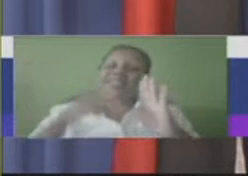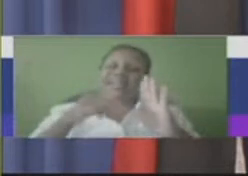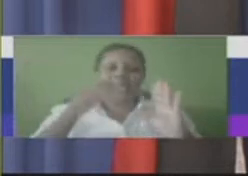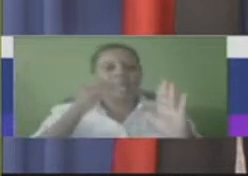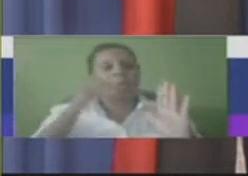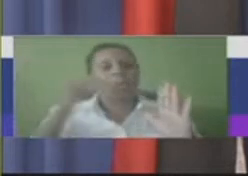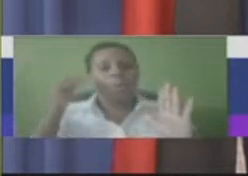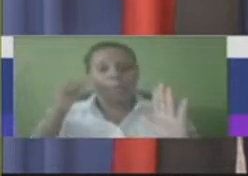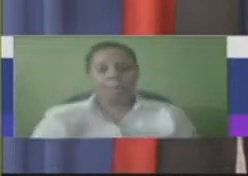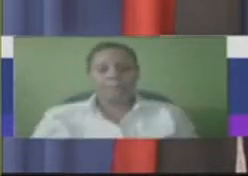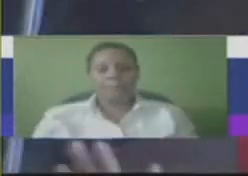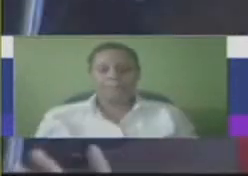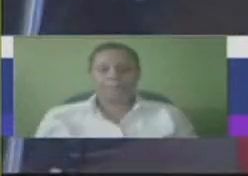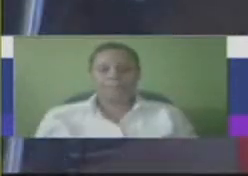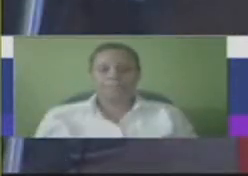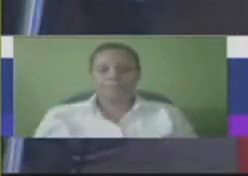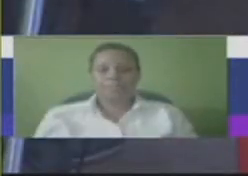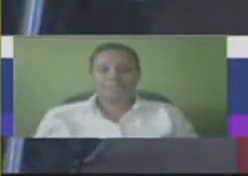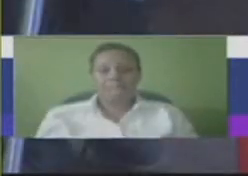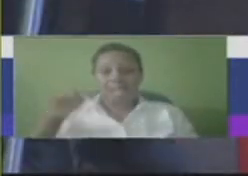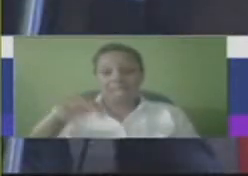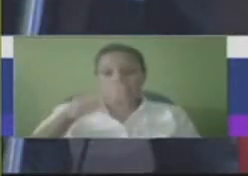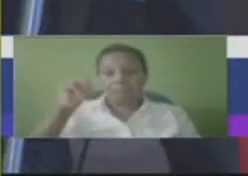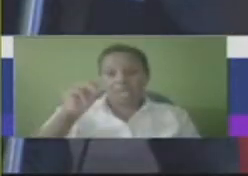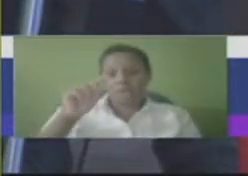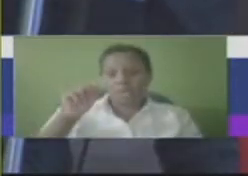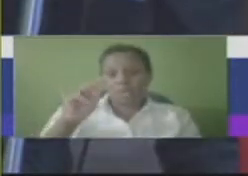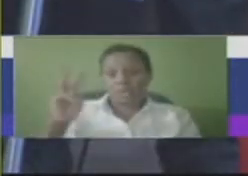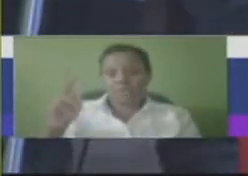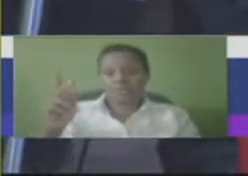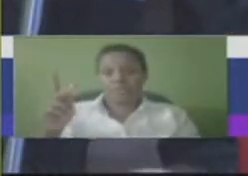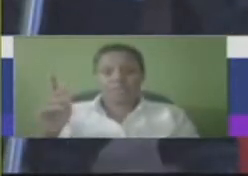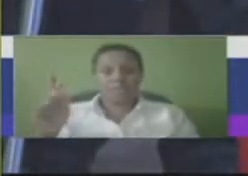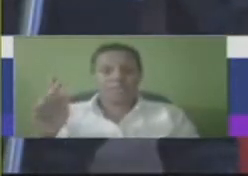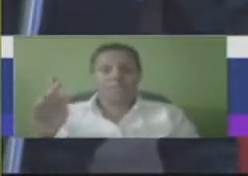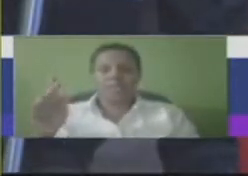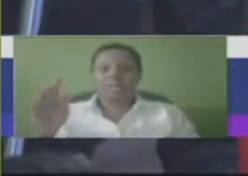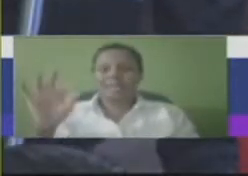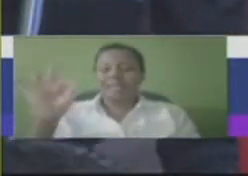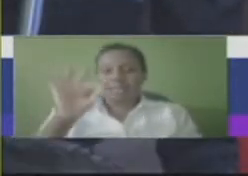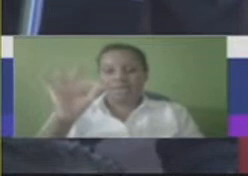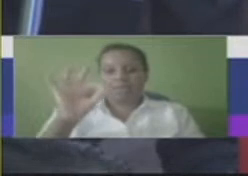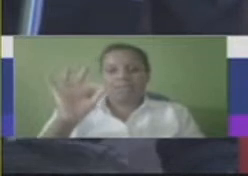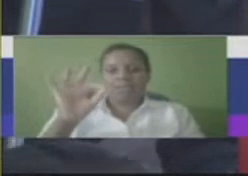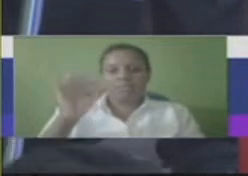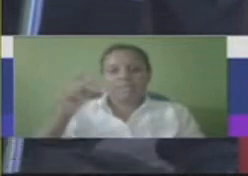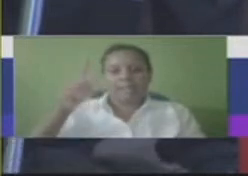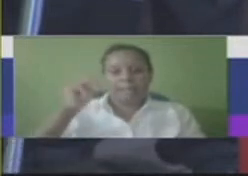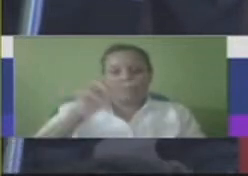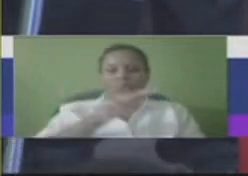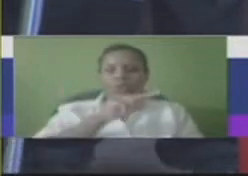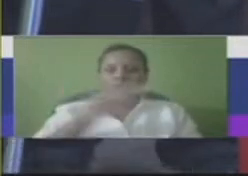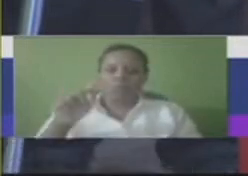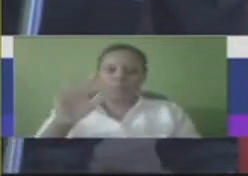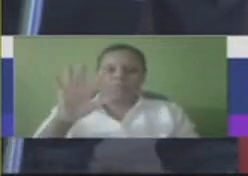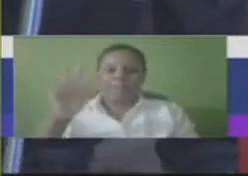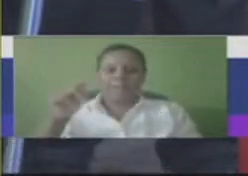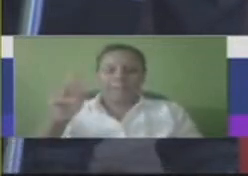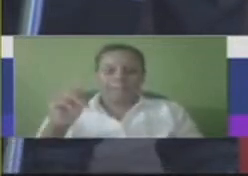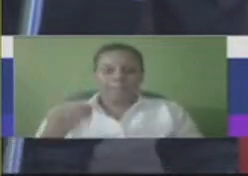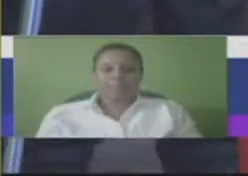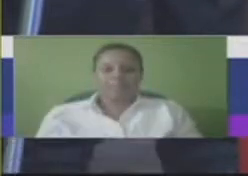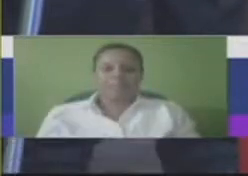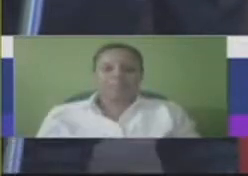that. In your deliberations, did the topic of providing meals for students who's coming out later next week came